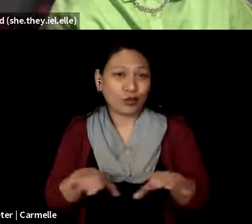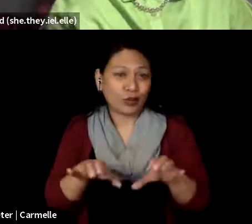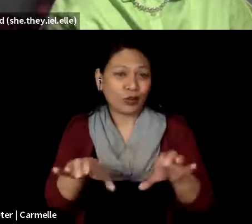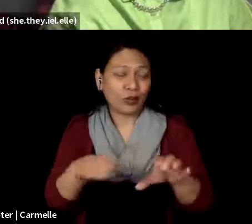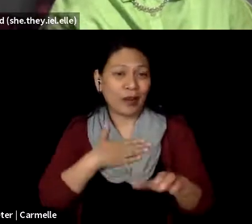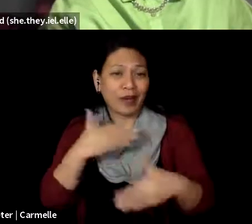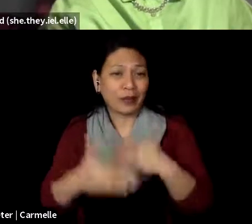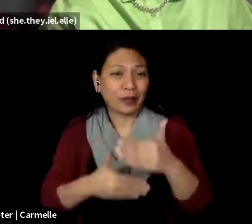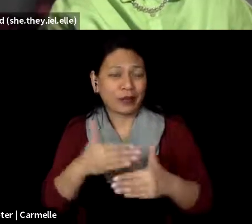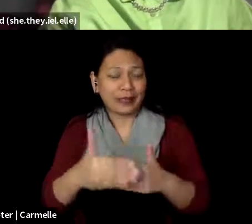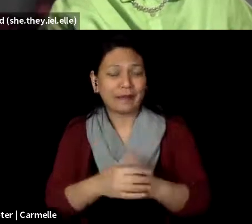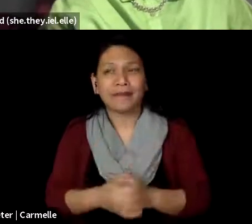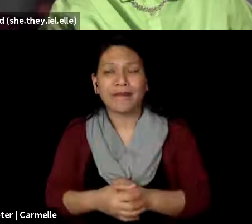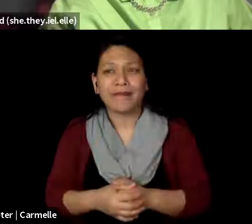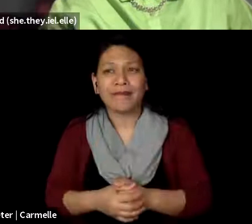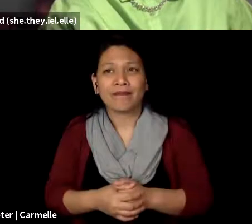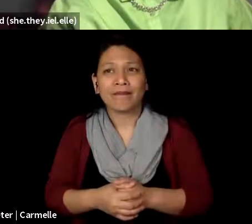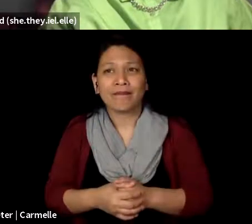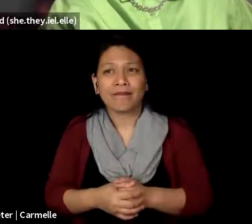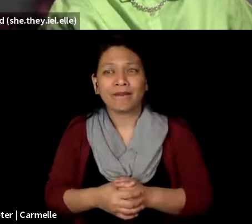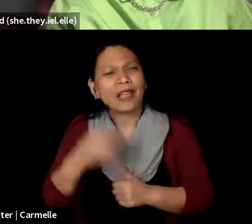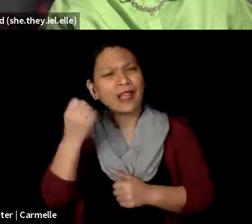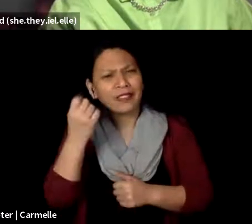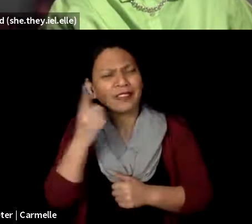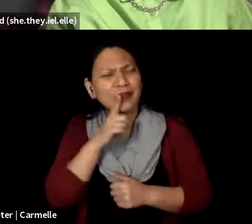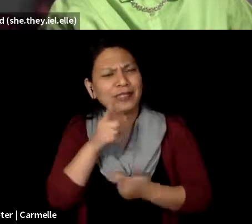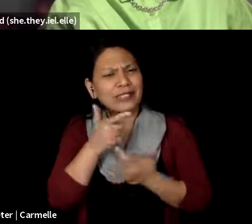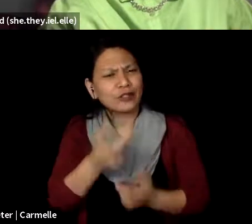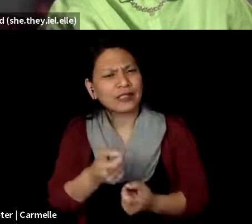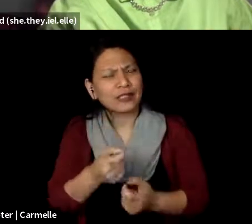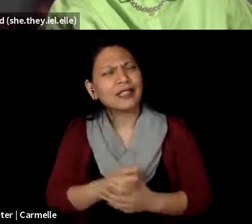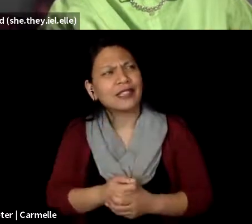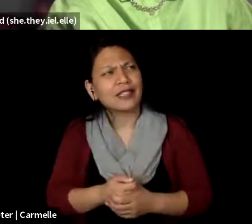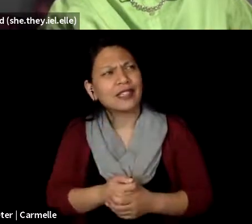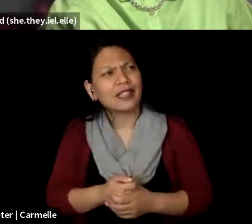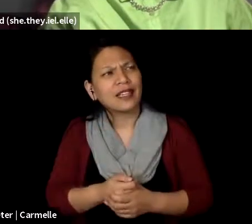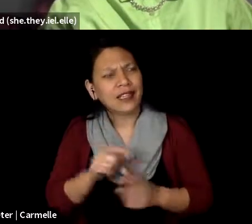it's interesting because I think a lot about the word